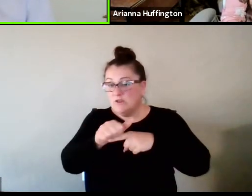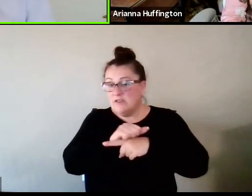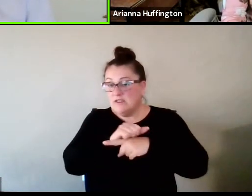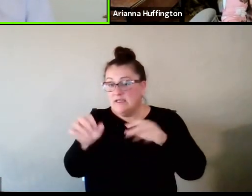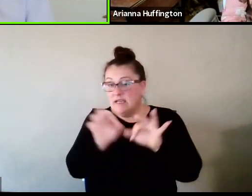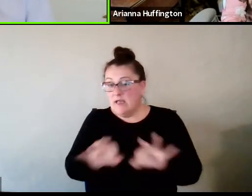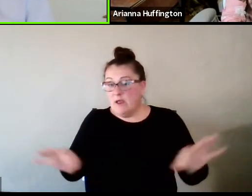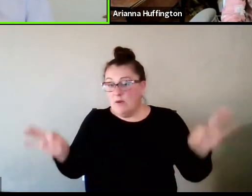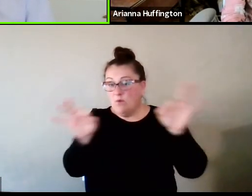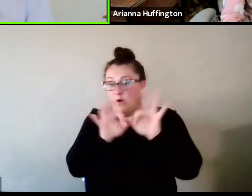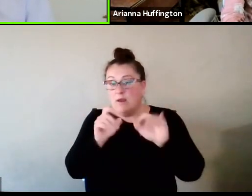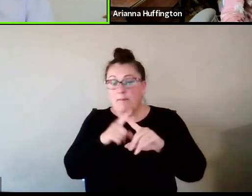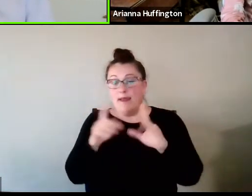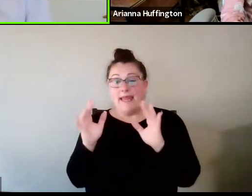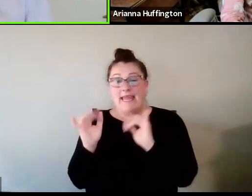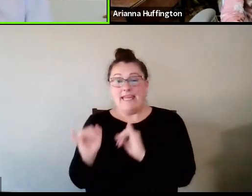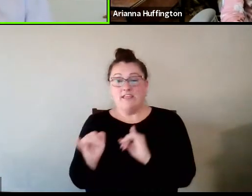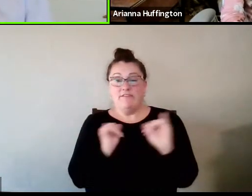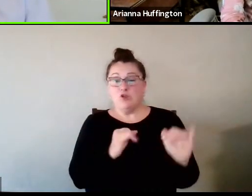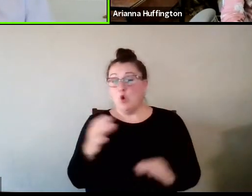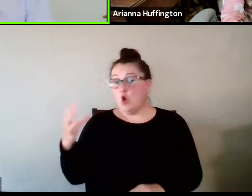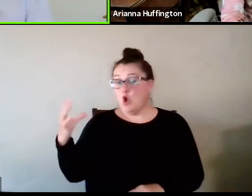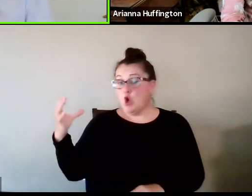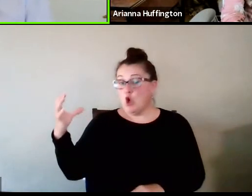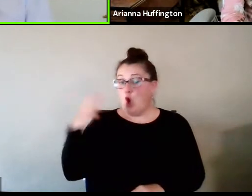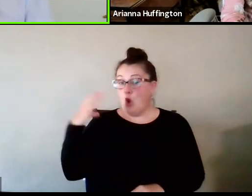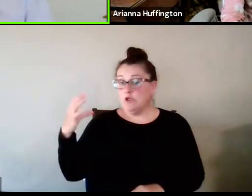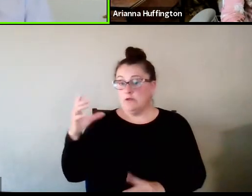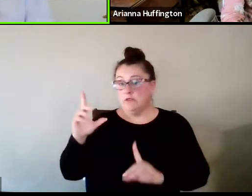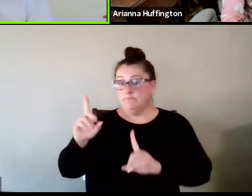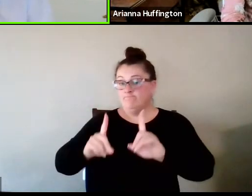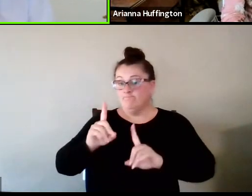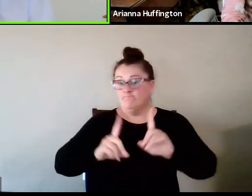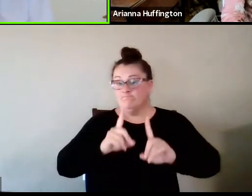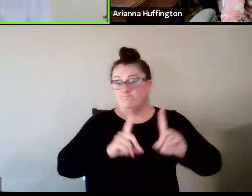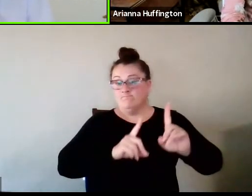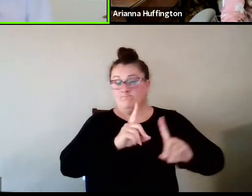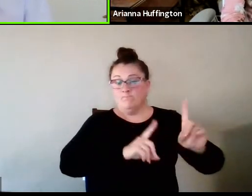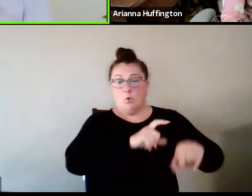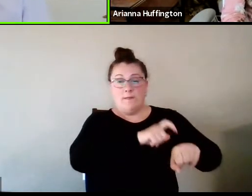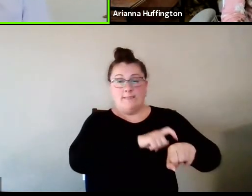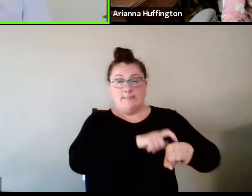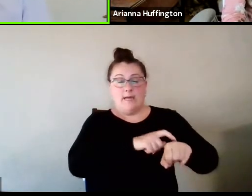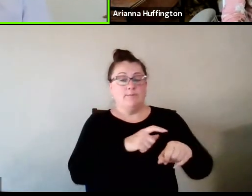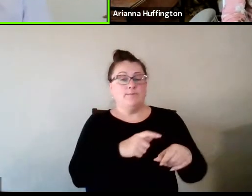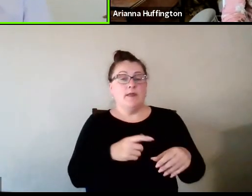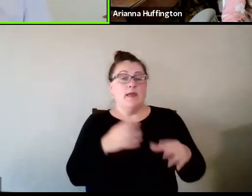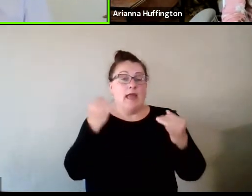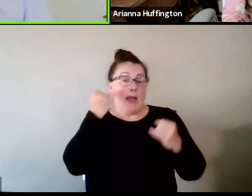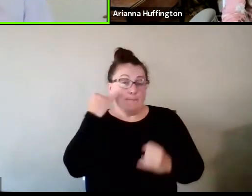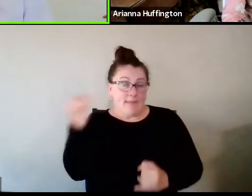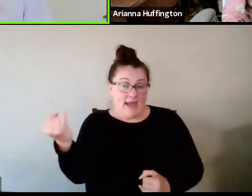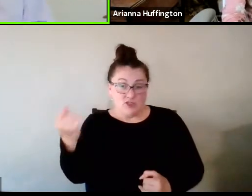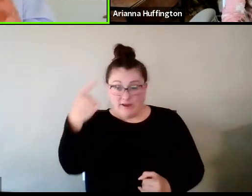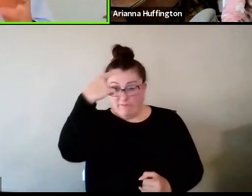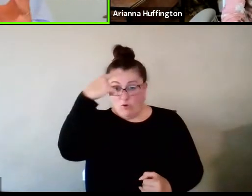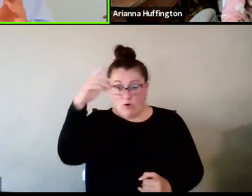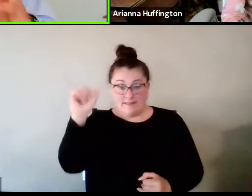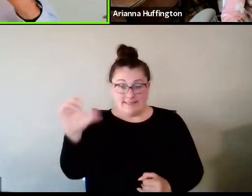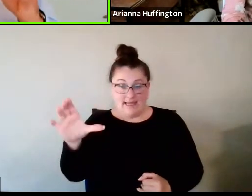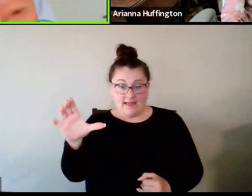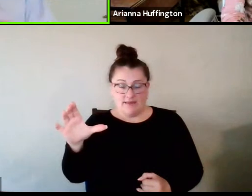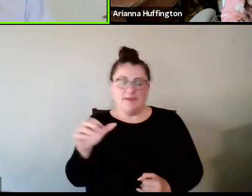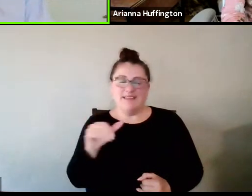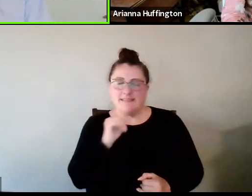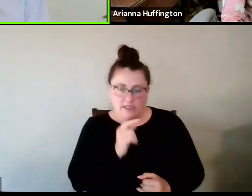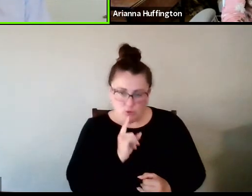individualized coaching, one employee at a time, is much better. here's why. Let's imagine for a second, it's not true,